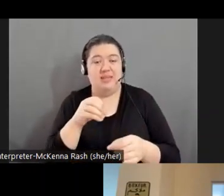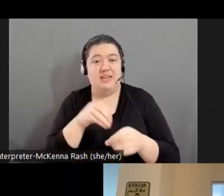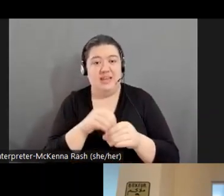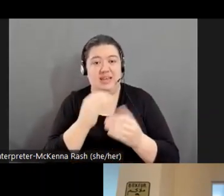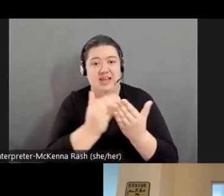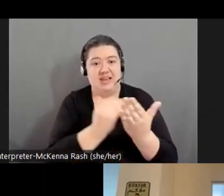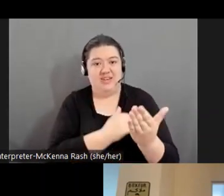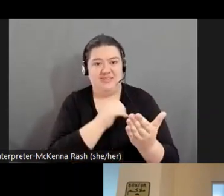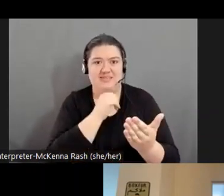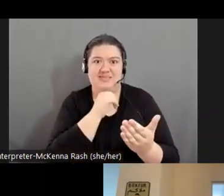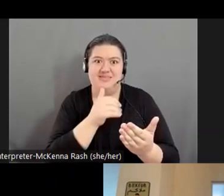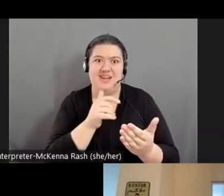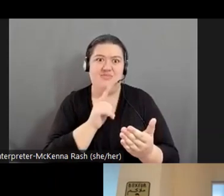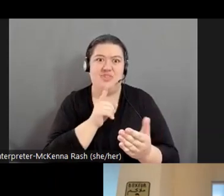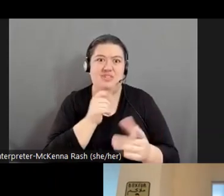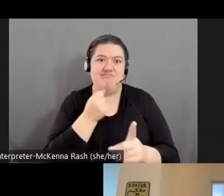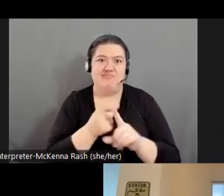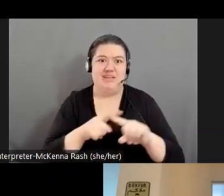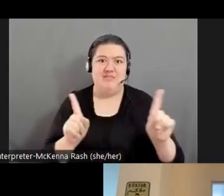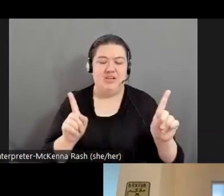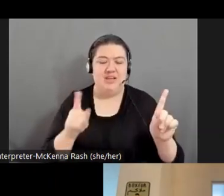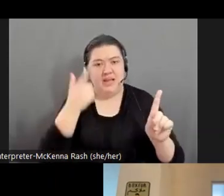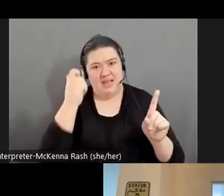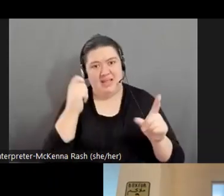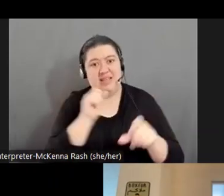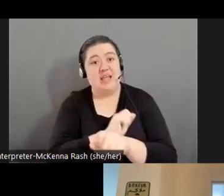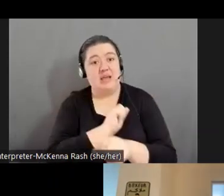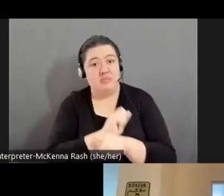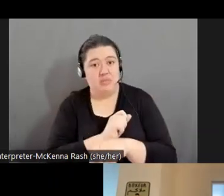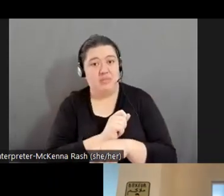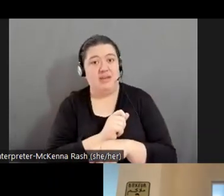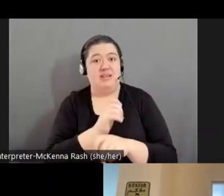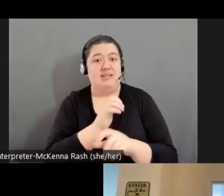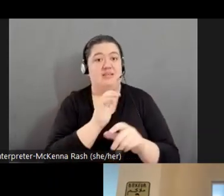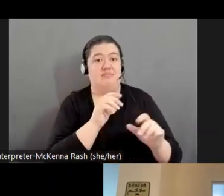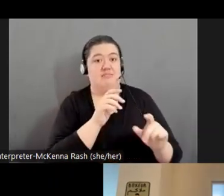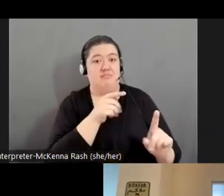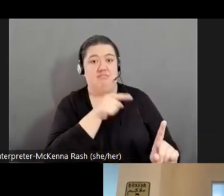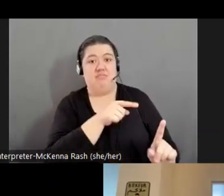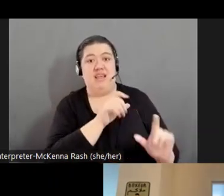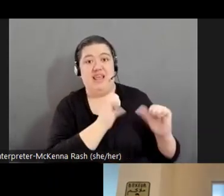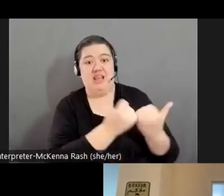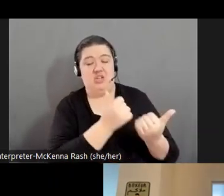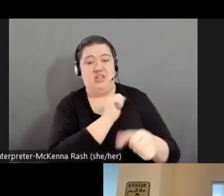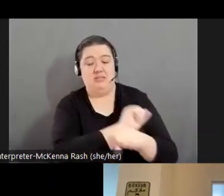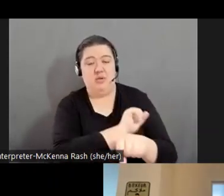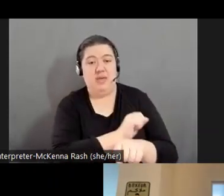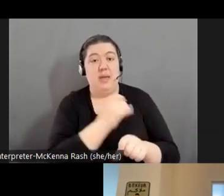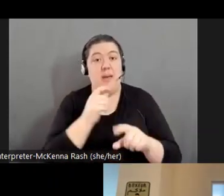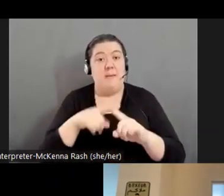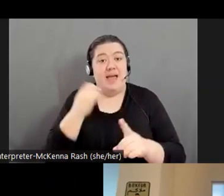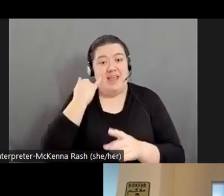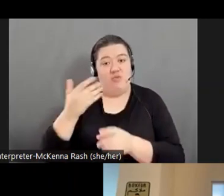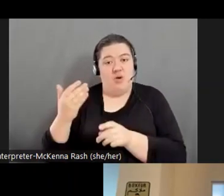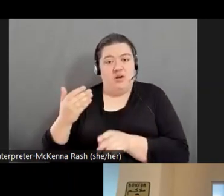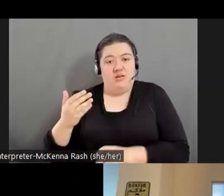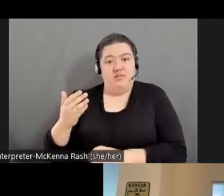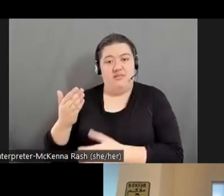make any difference, because the employment being contemplated is the agency employment. But say we're filing a petition based on multiple